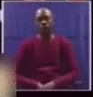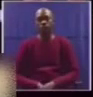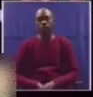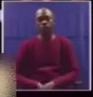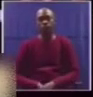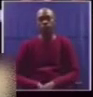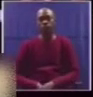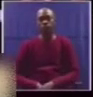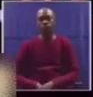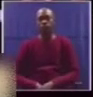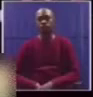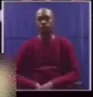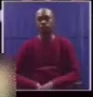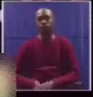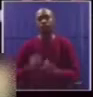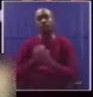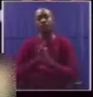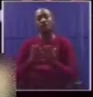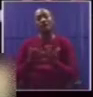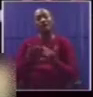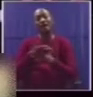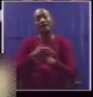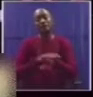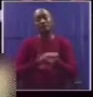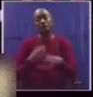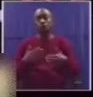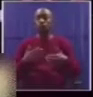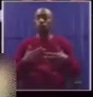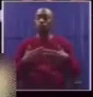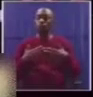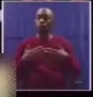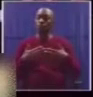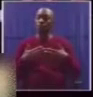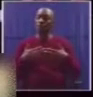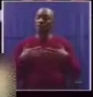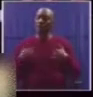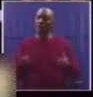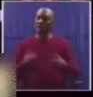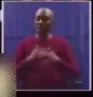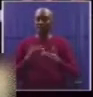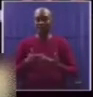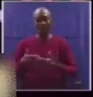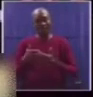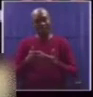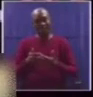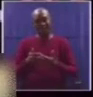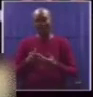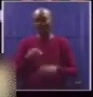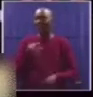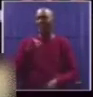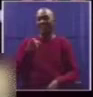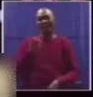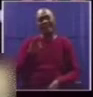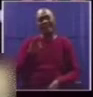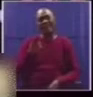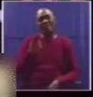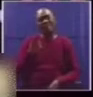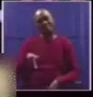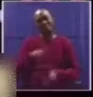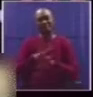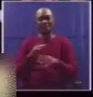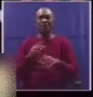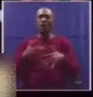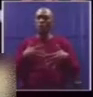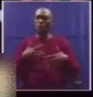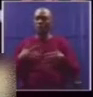Access to health care. The IFP remains extremely concerned about